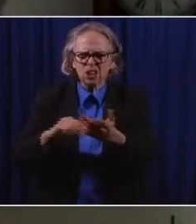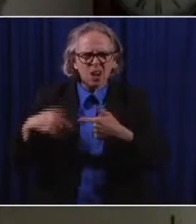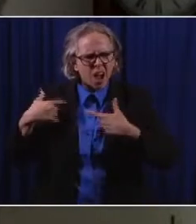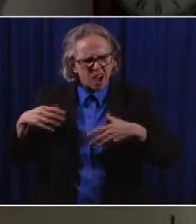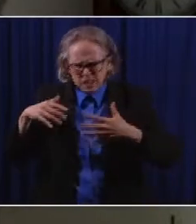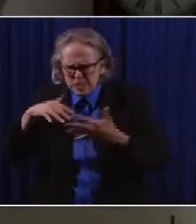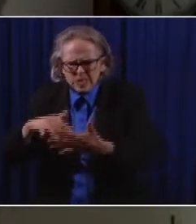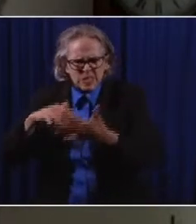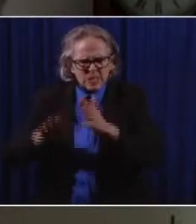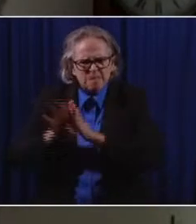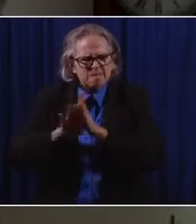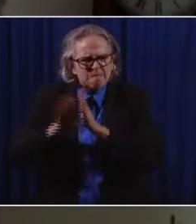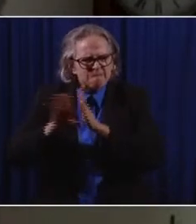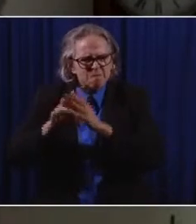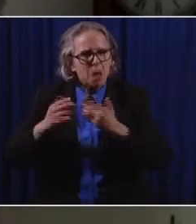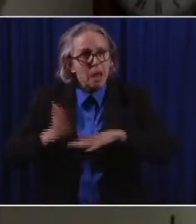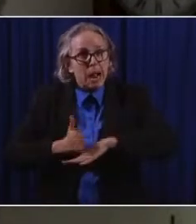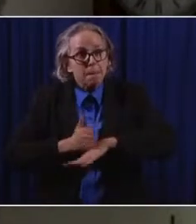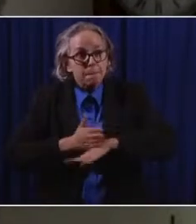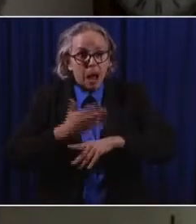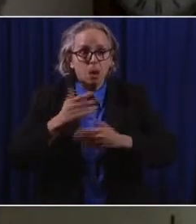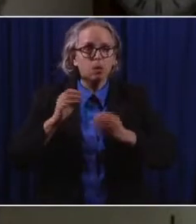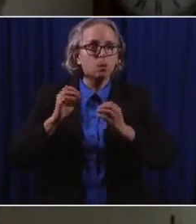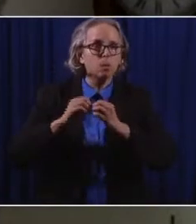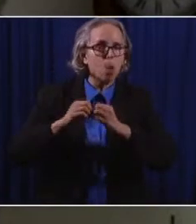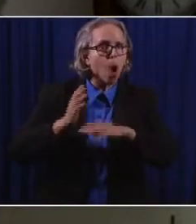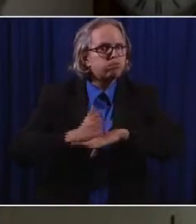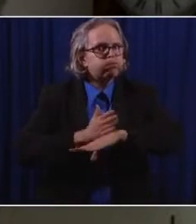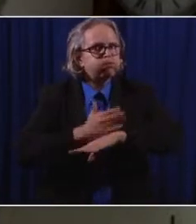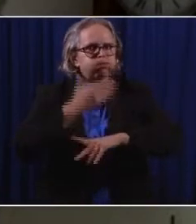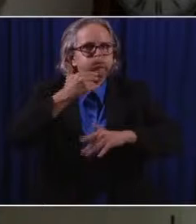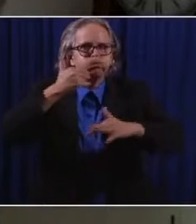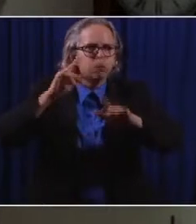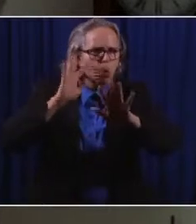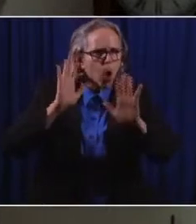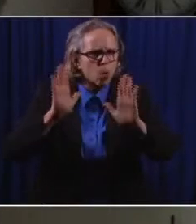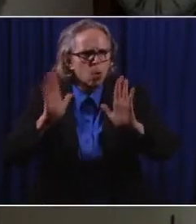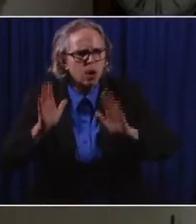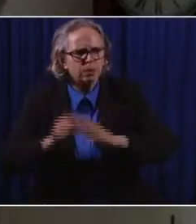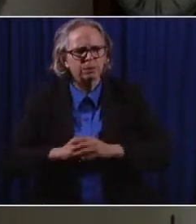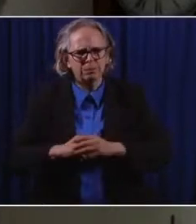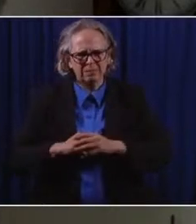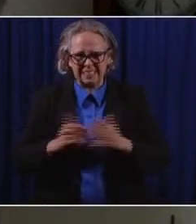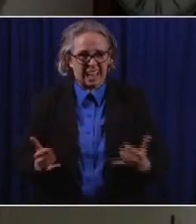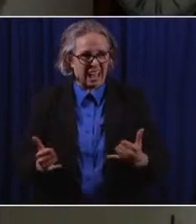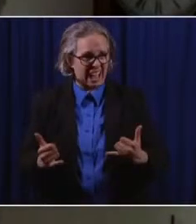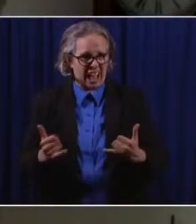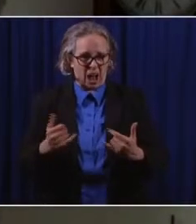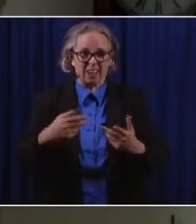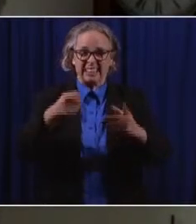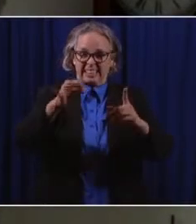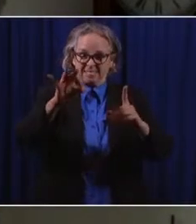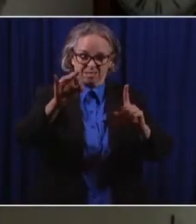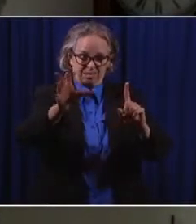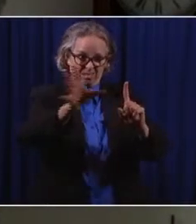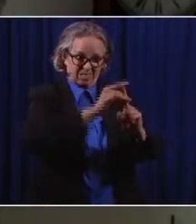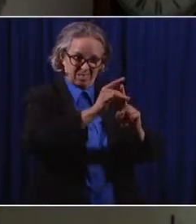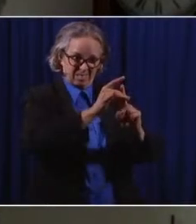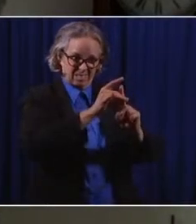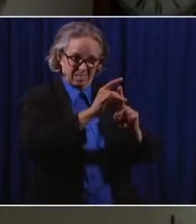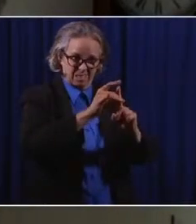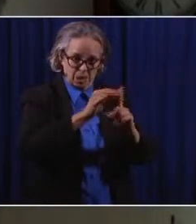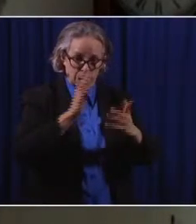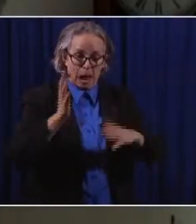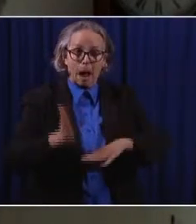we can expect that to continue. The ability to deal with this once you have COVID will get better every week. And at